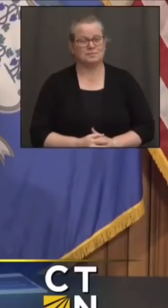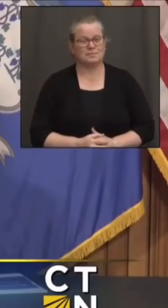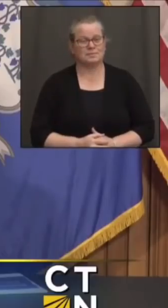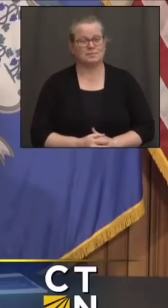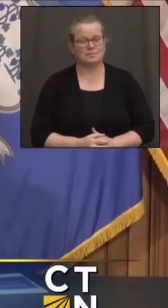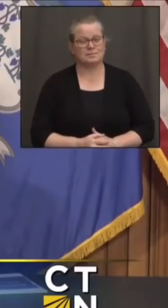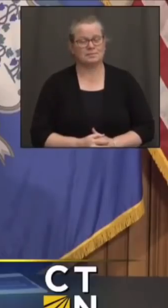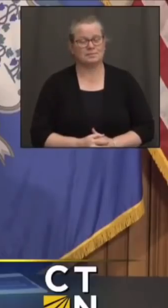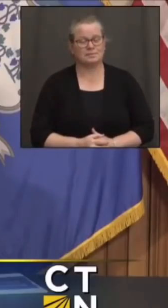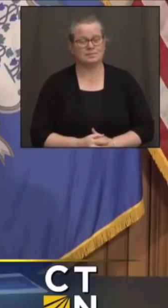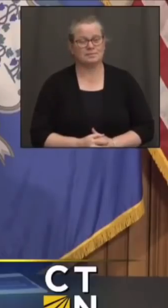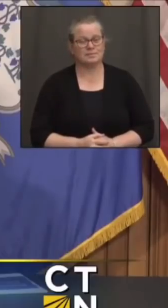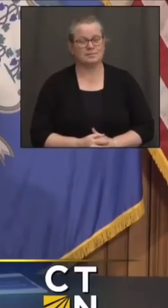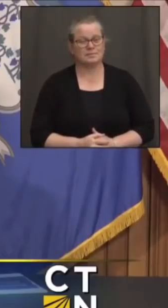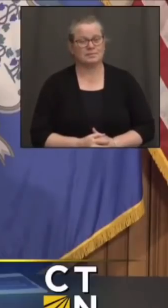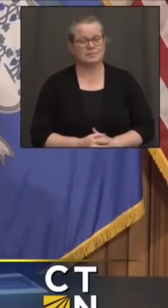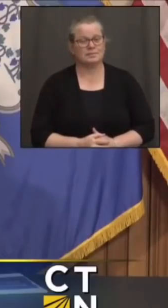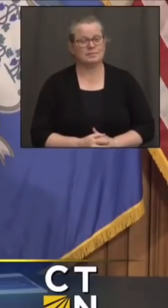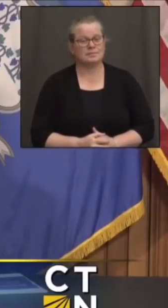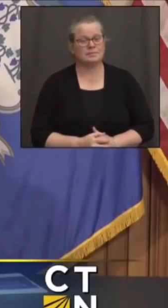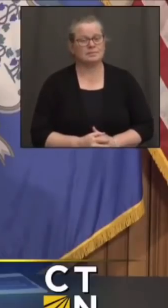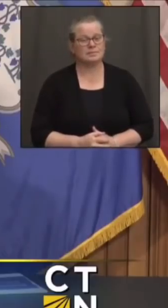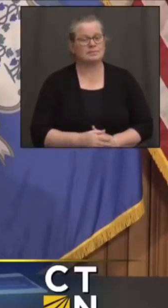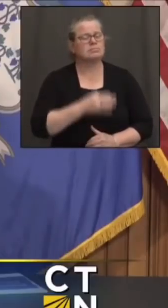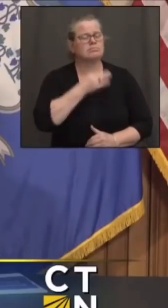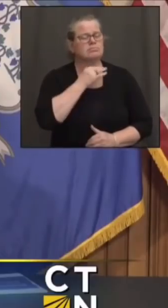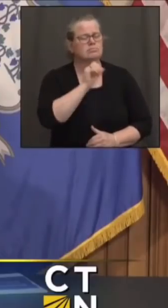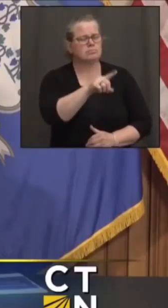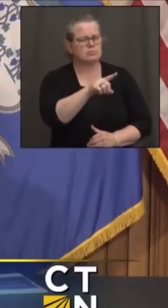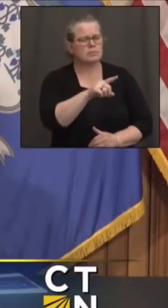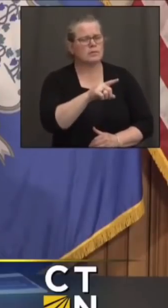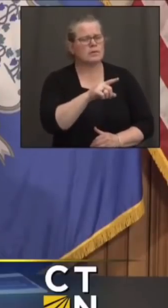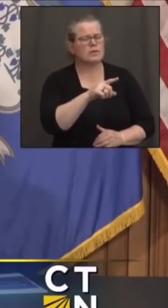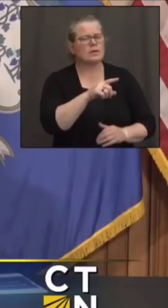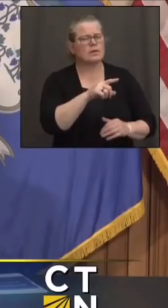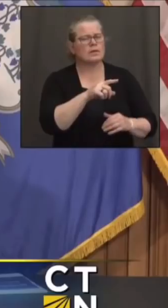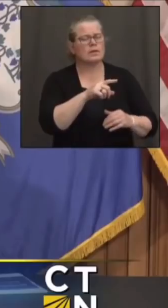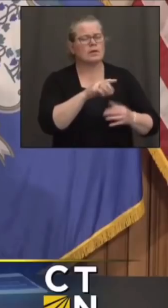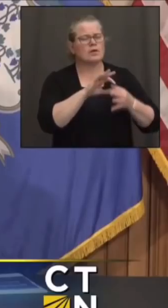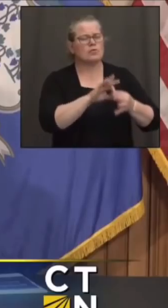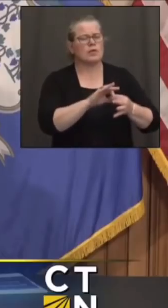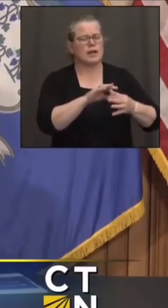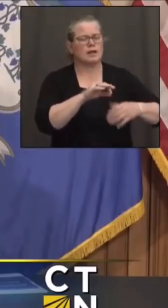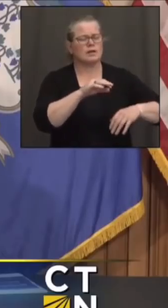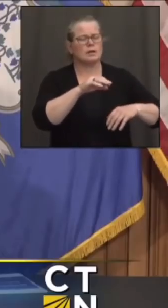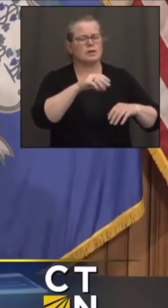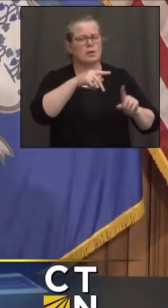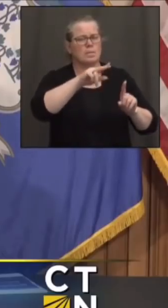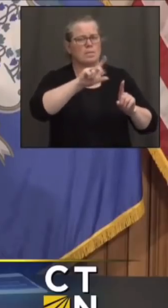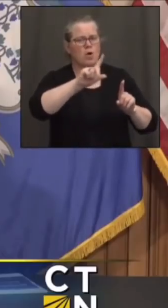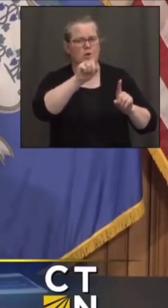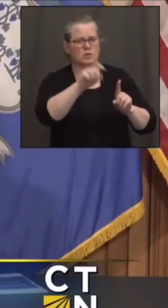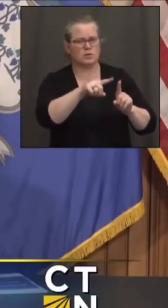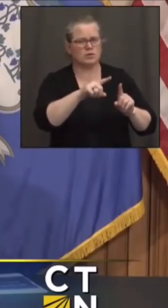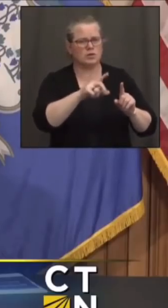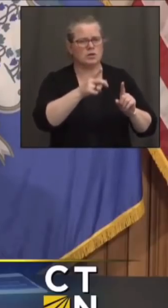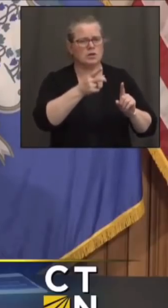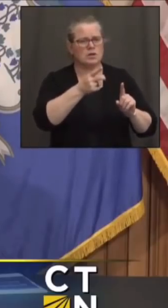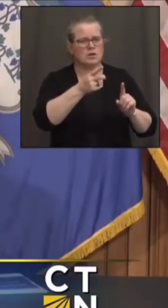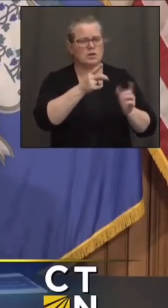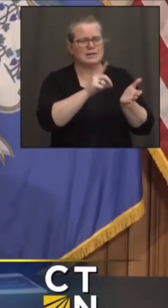Thanks, Max. Wanted to follow up on one of Paul's questions. Dr. Gifford, do you know any of the 18